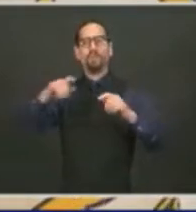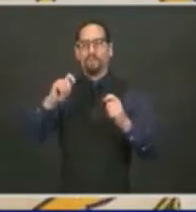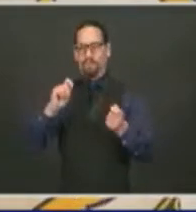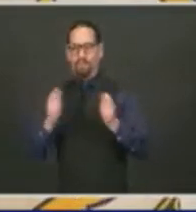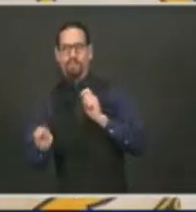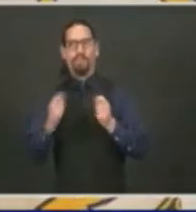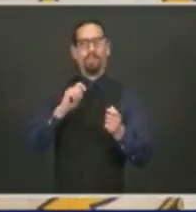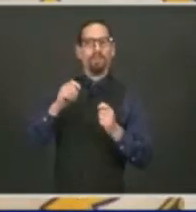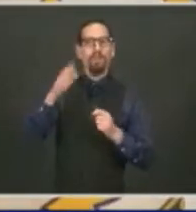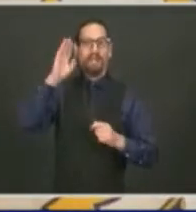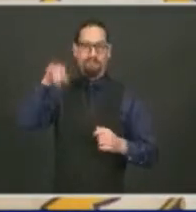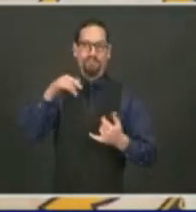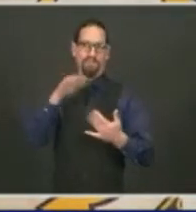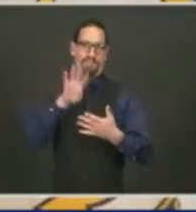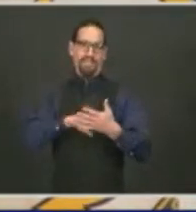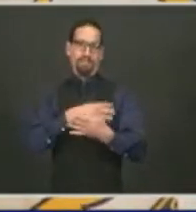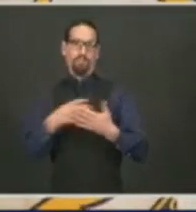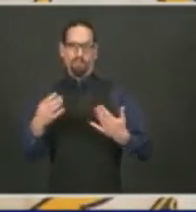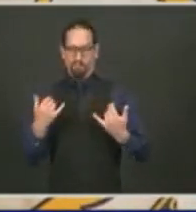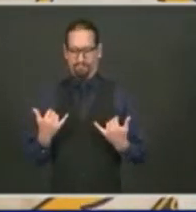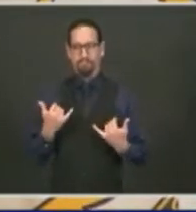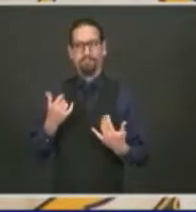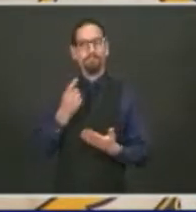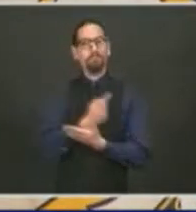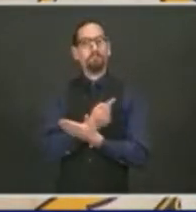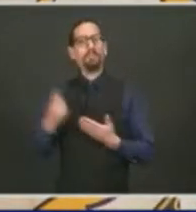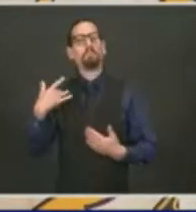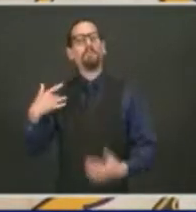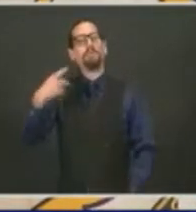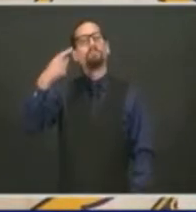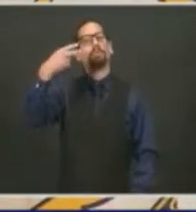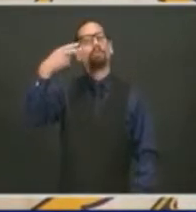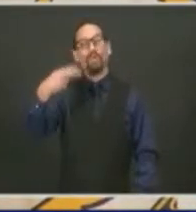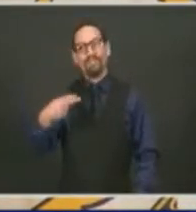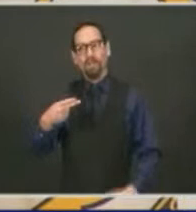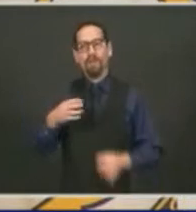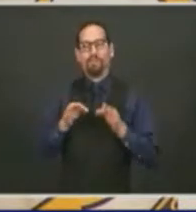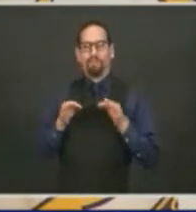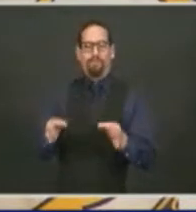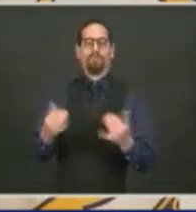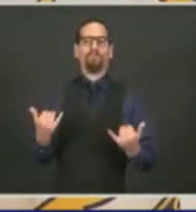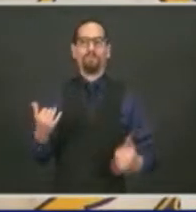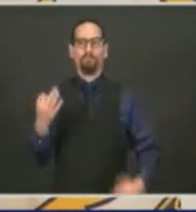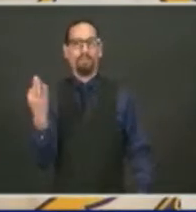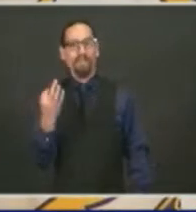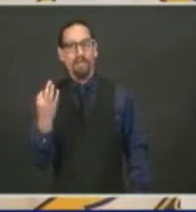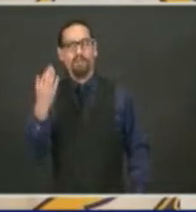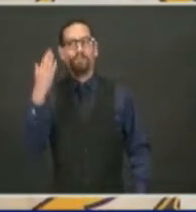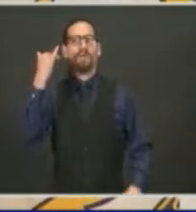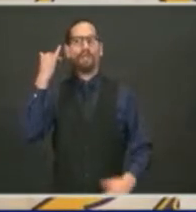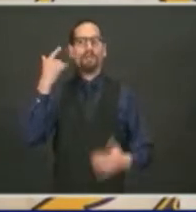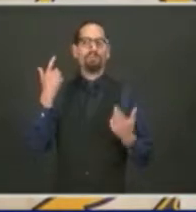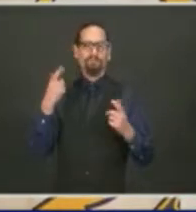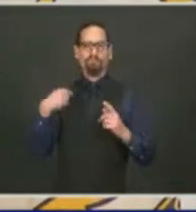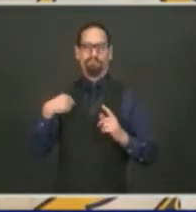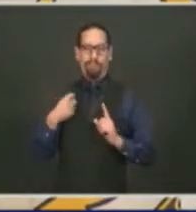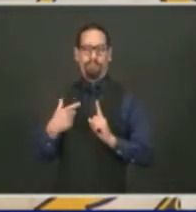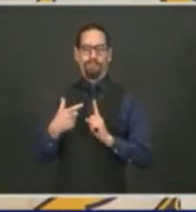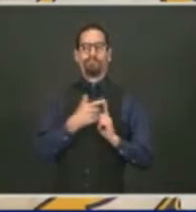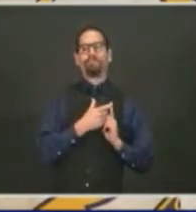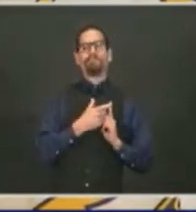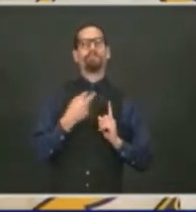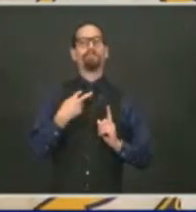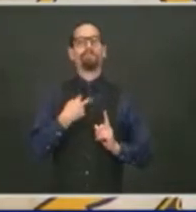week to Friday. I have been in quarantine until today. I want you to know I've